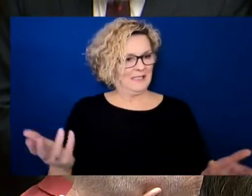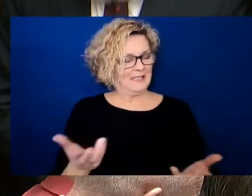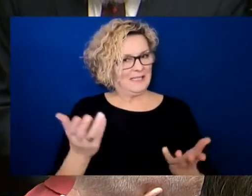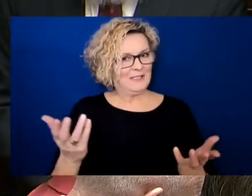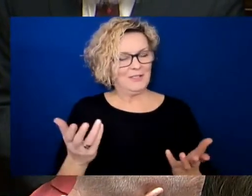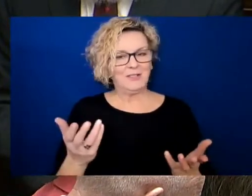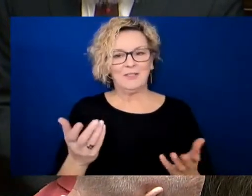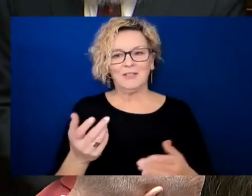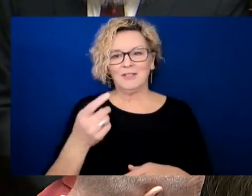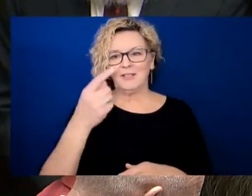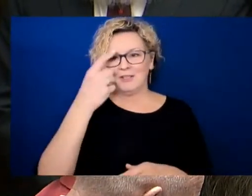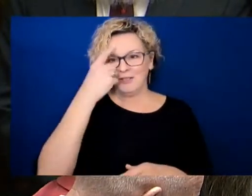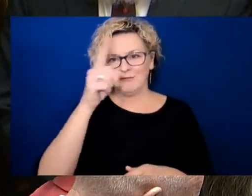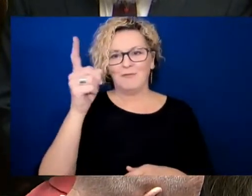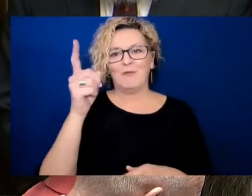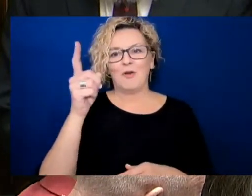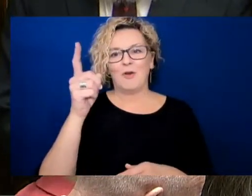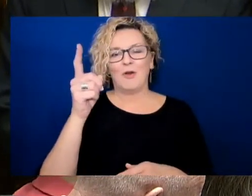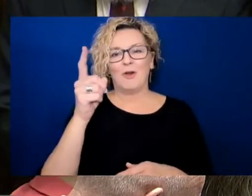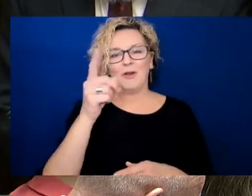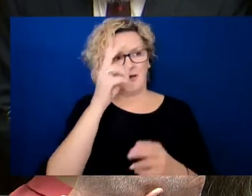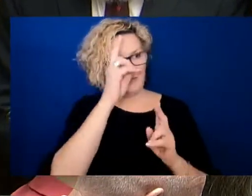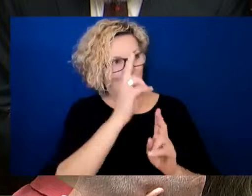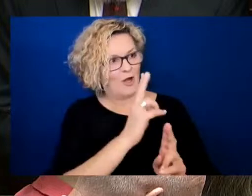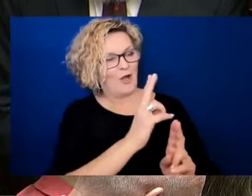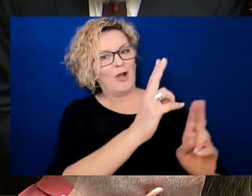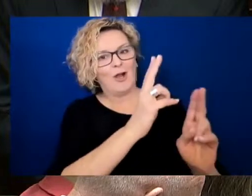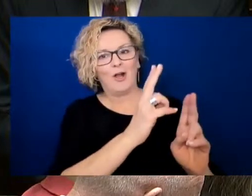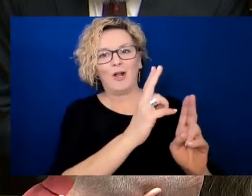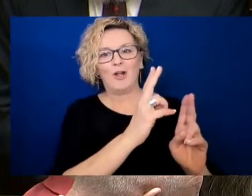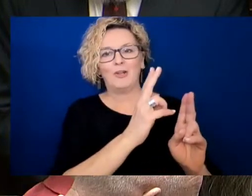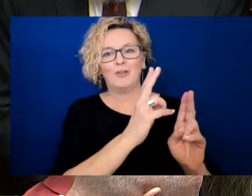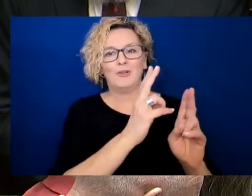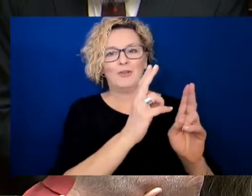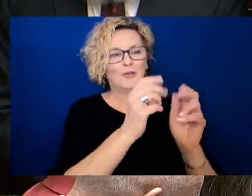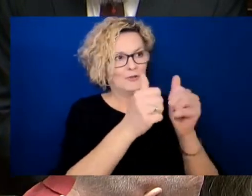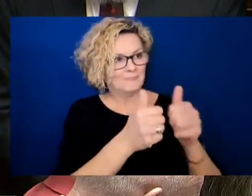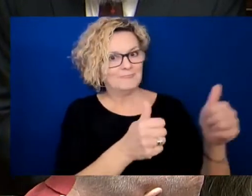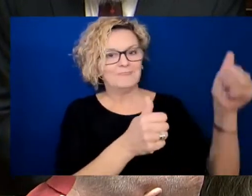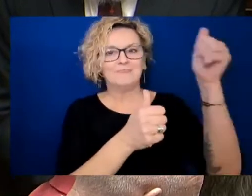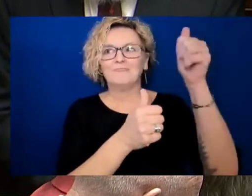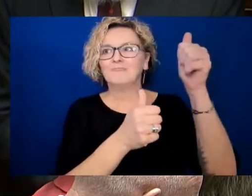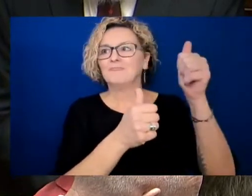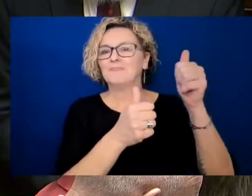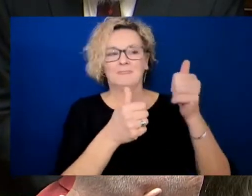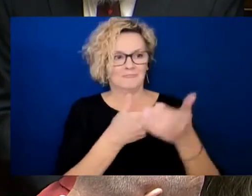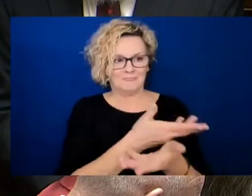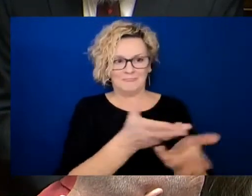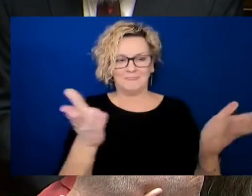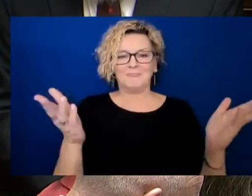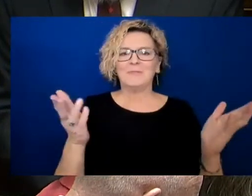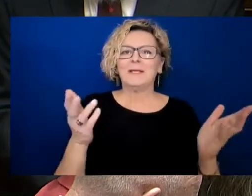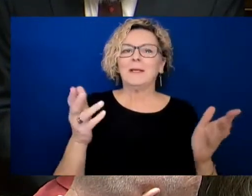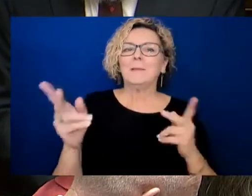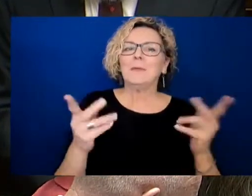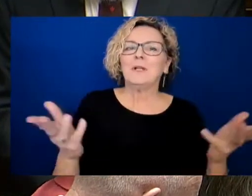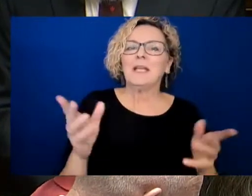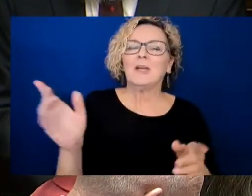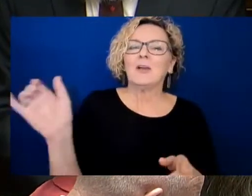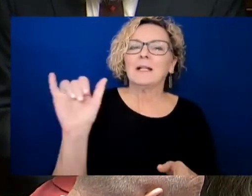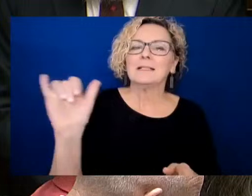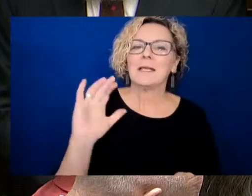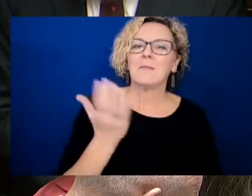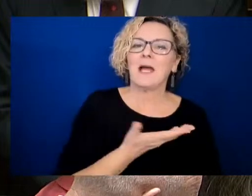our Majesty, and all of you, like our council, everybody works together